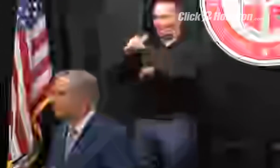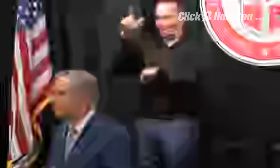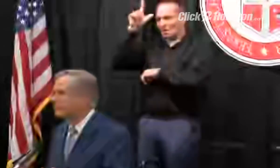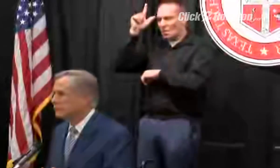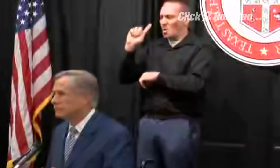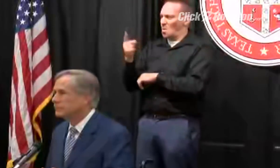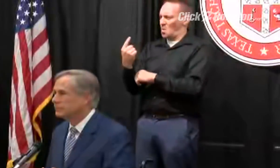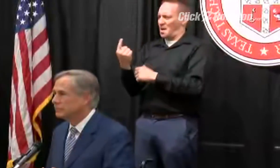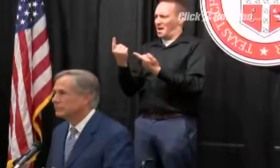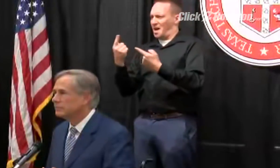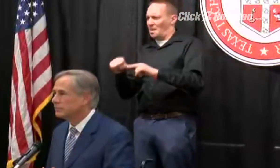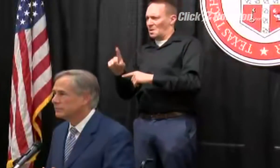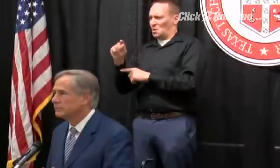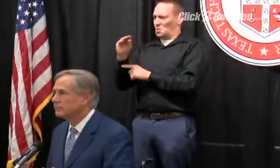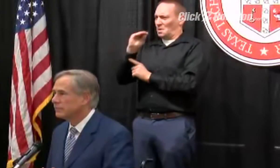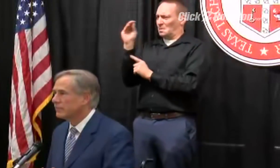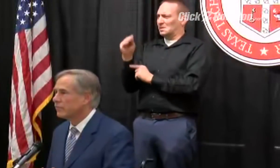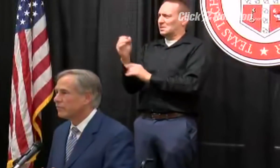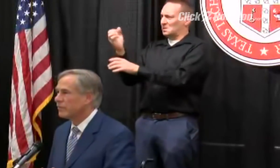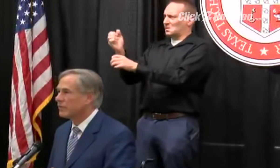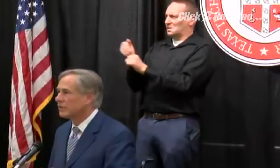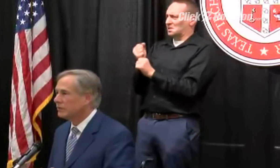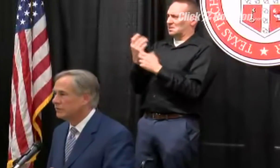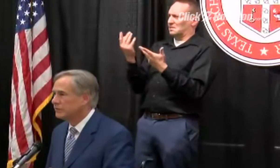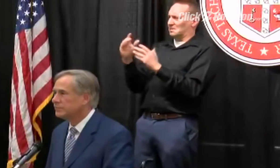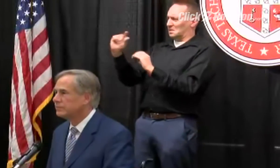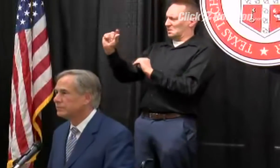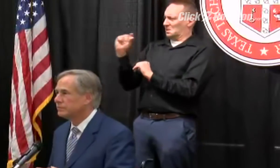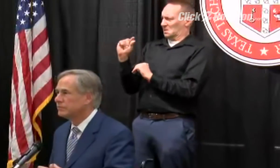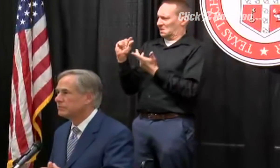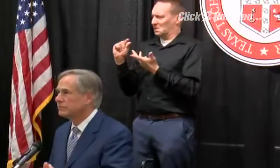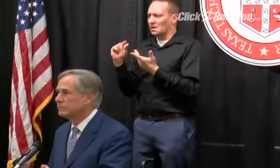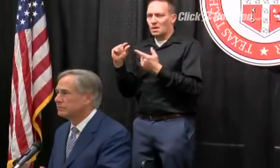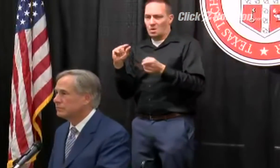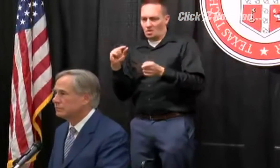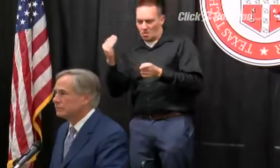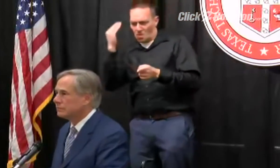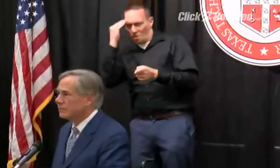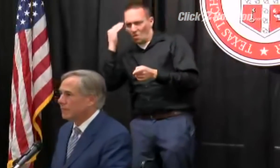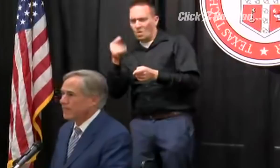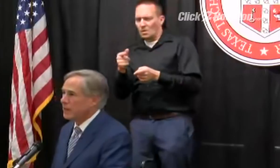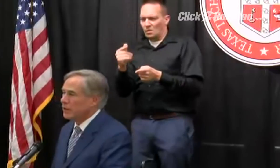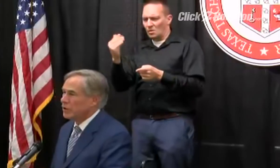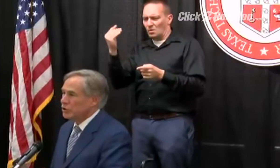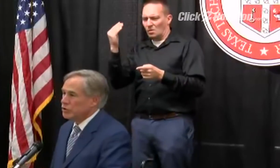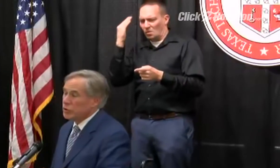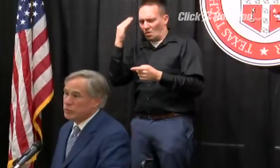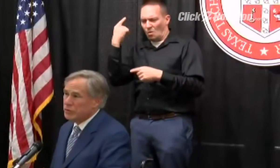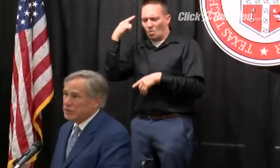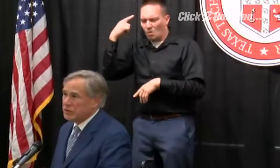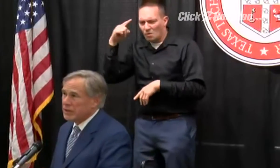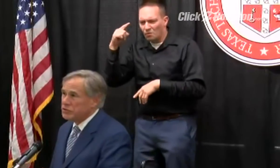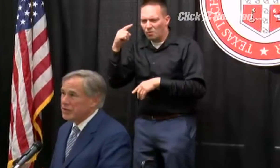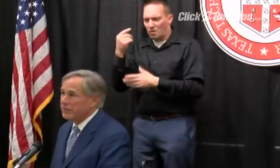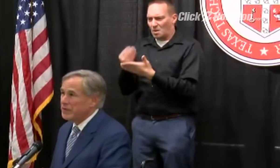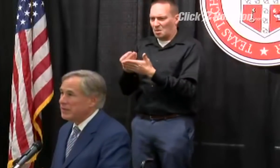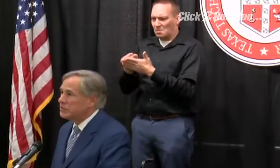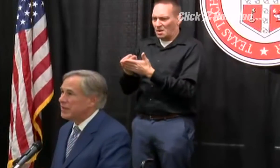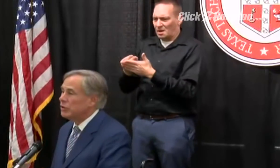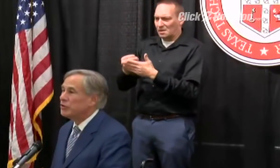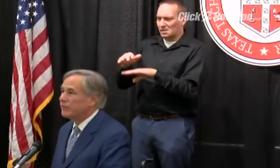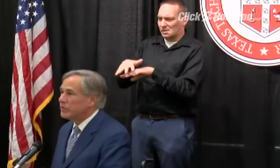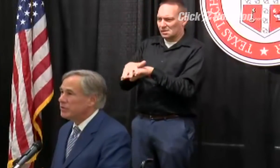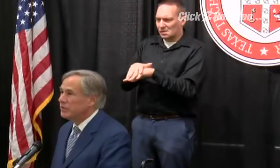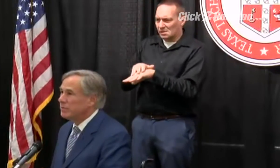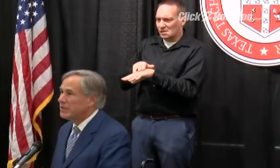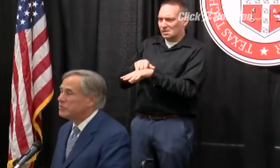has been received. Are you aware of this, and do you know why there's such a delay in the funds being reimbursed? So the CARES Act funding is